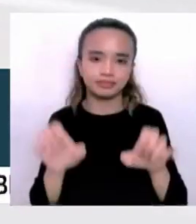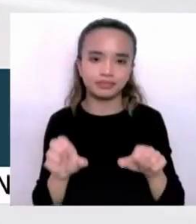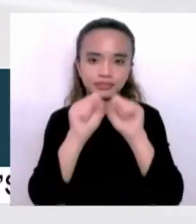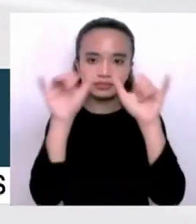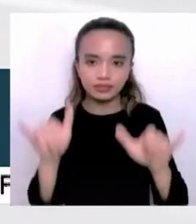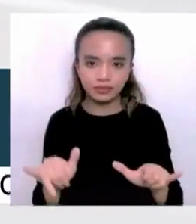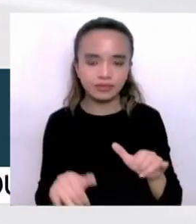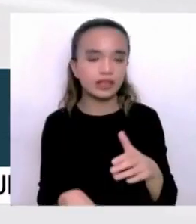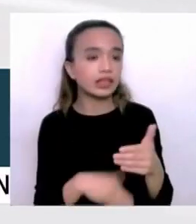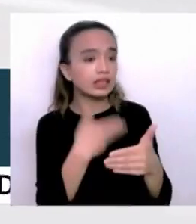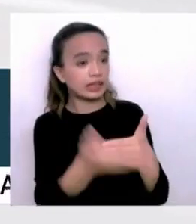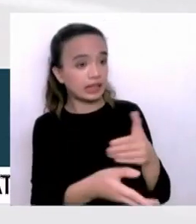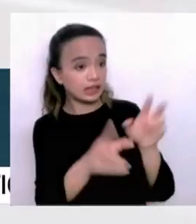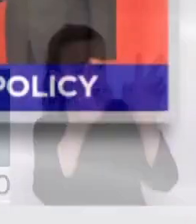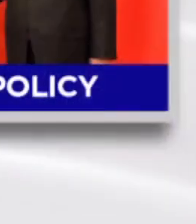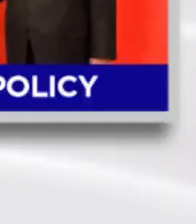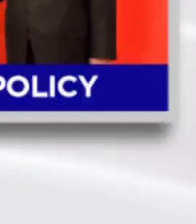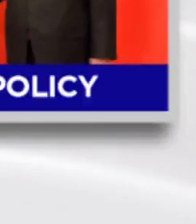topic, Dr. Montemayor.